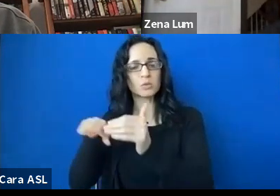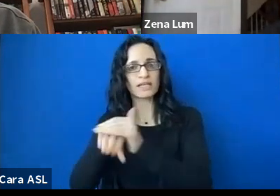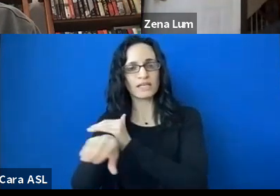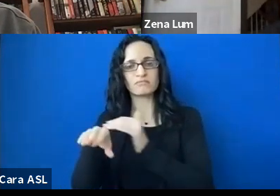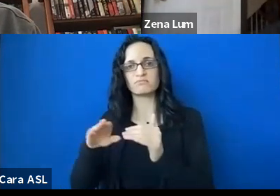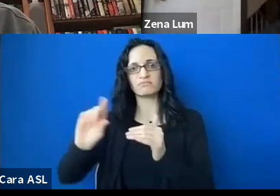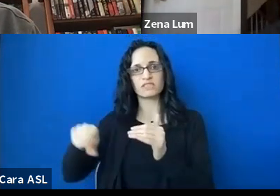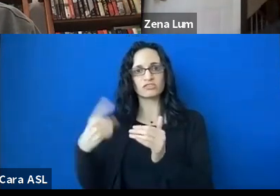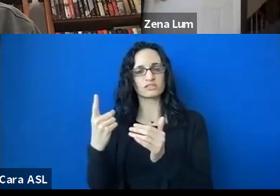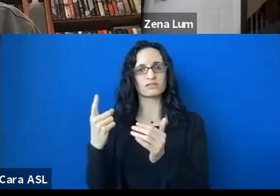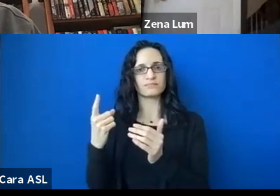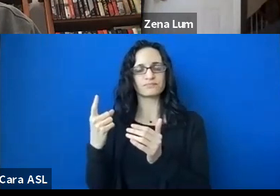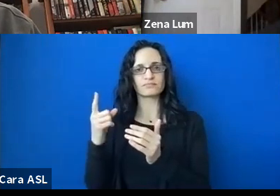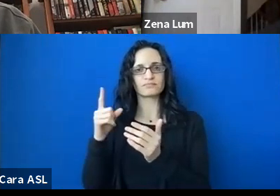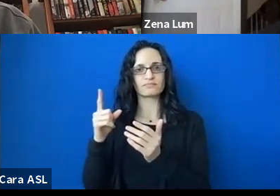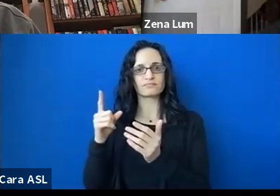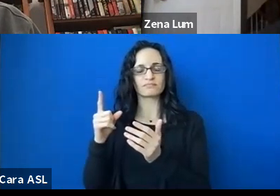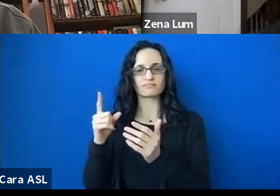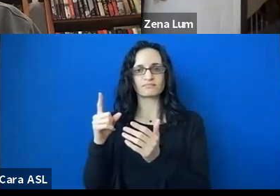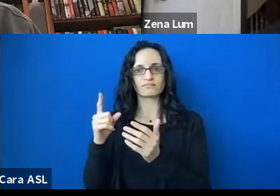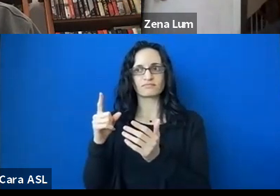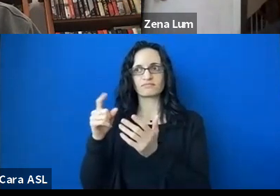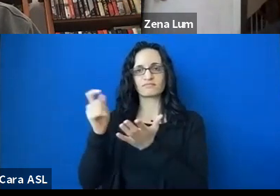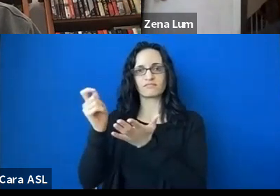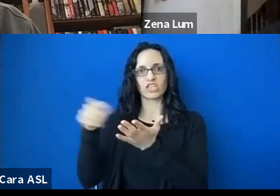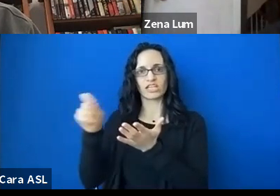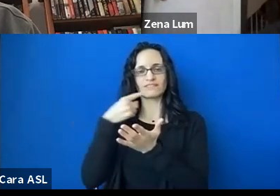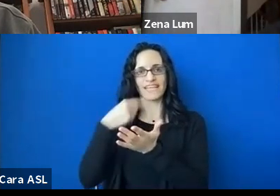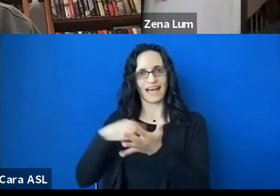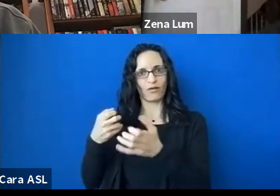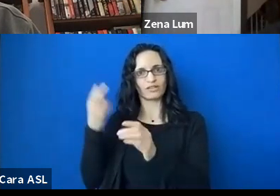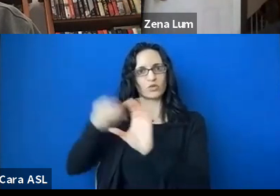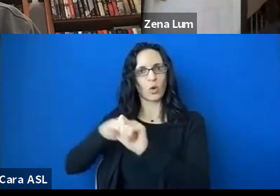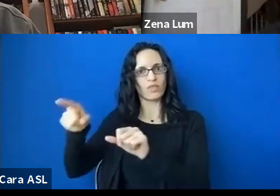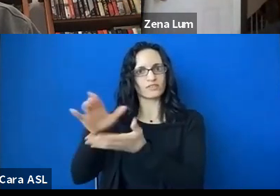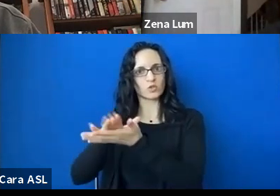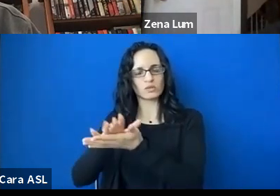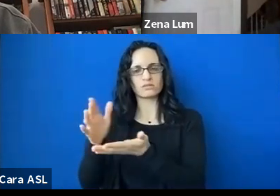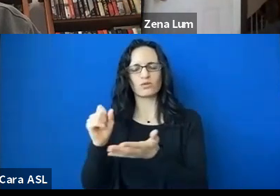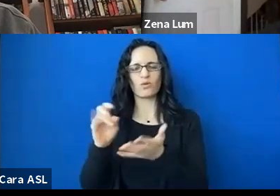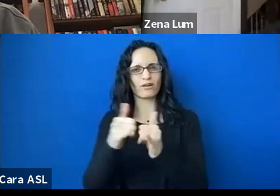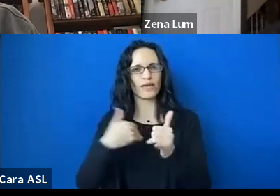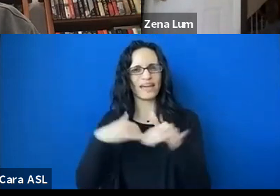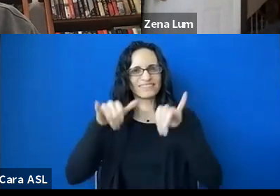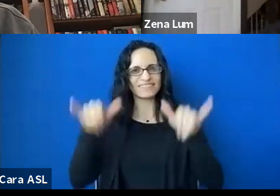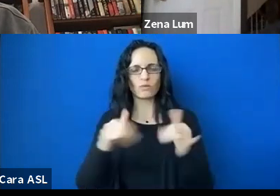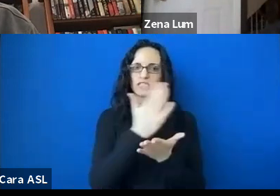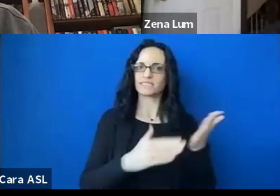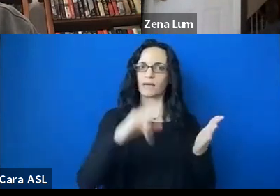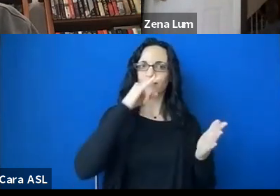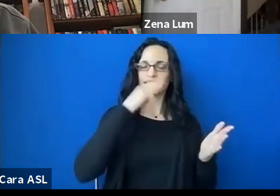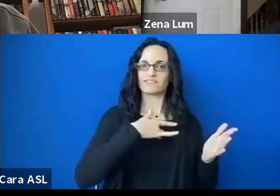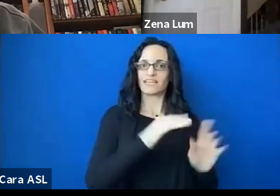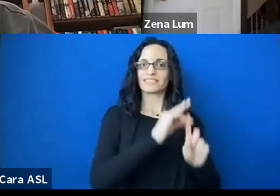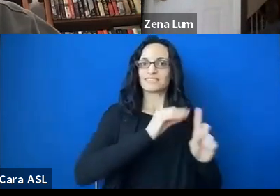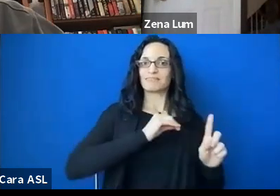putting your name, you know, checking off a box. And how do we have a system where some kids are going to feel special